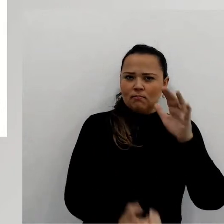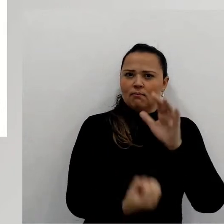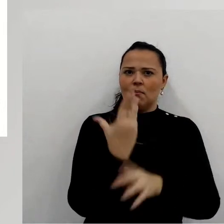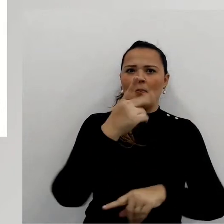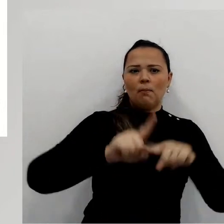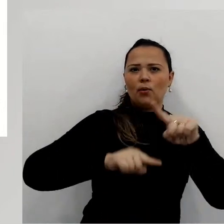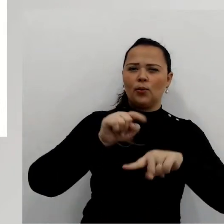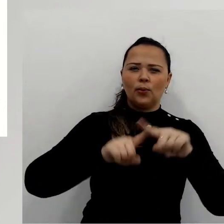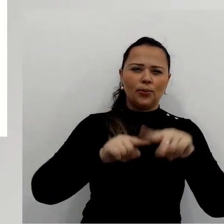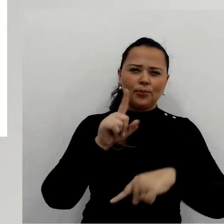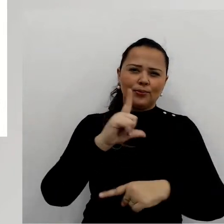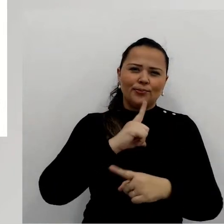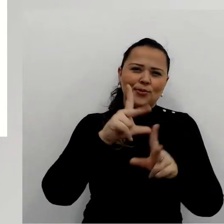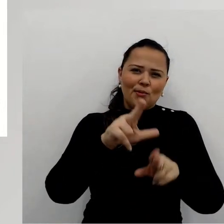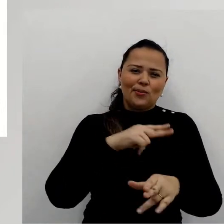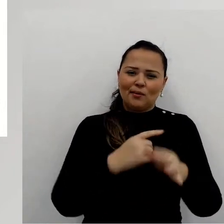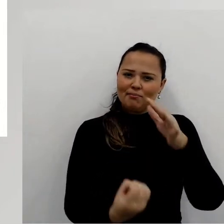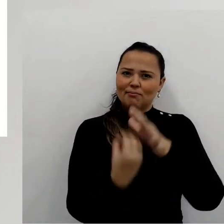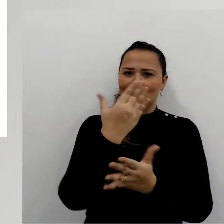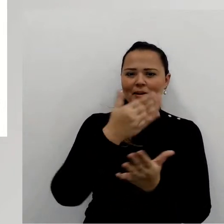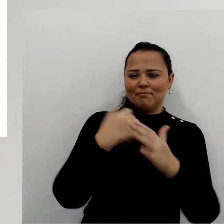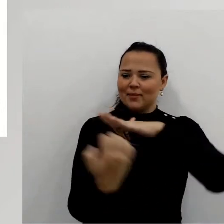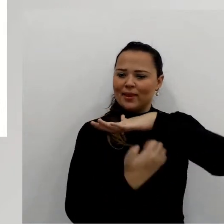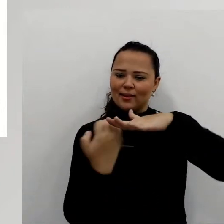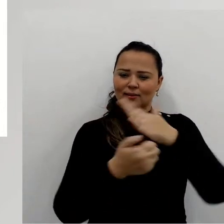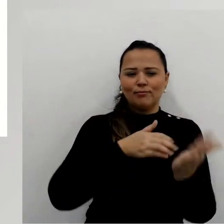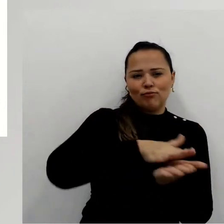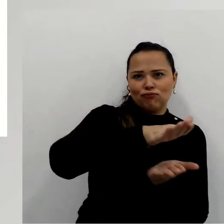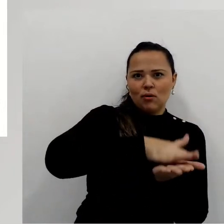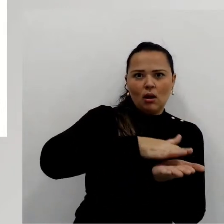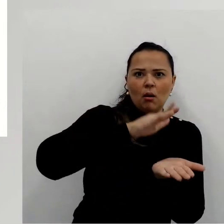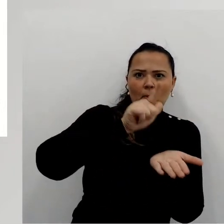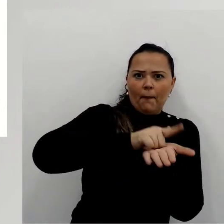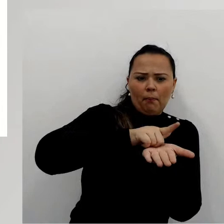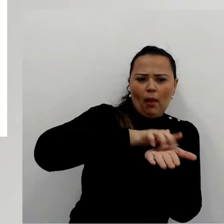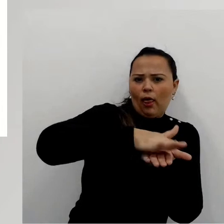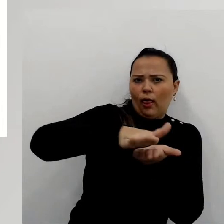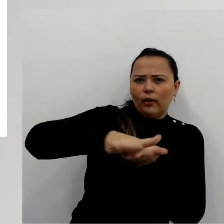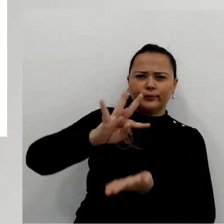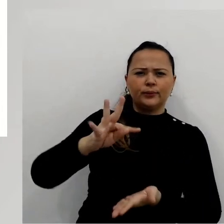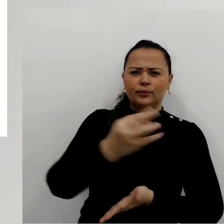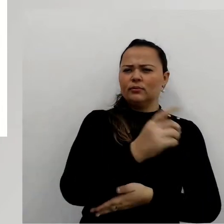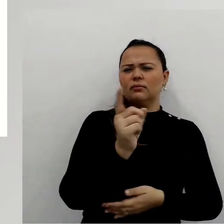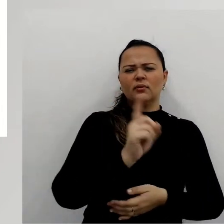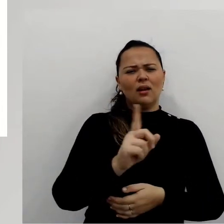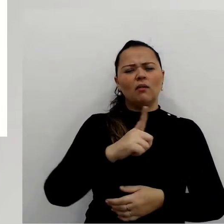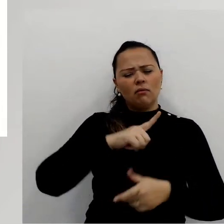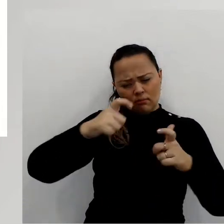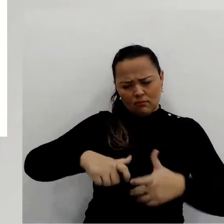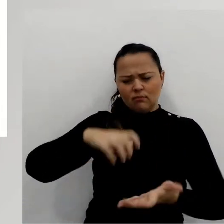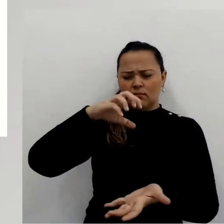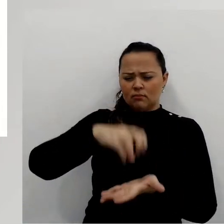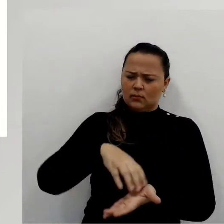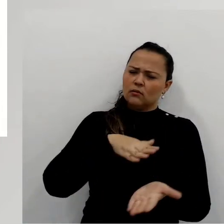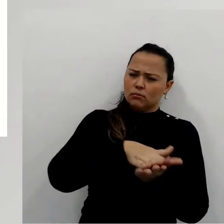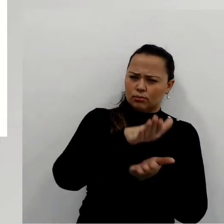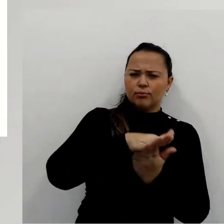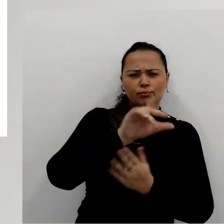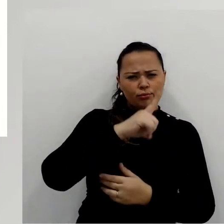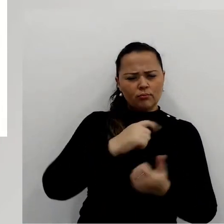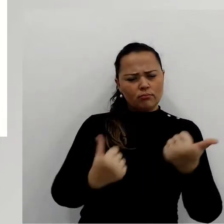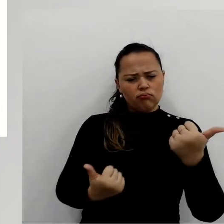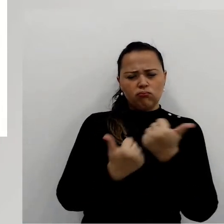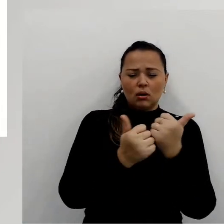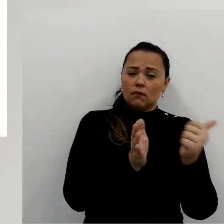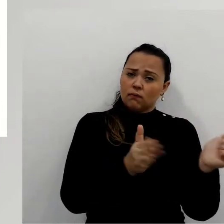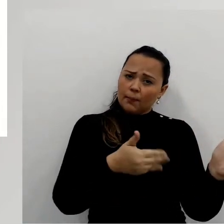company. This is where print actually becomes an integral part of a manufacturing or marketing process. This is where